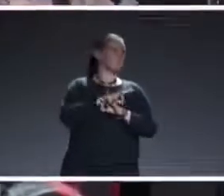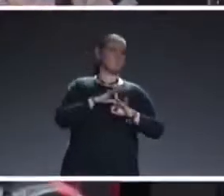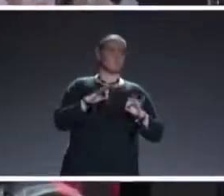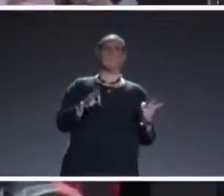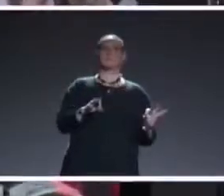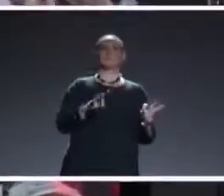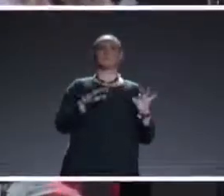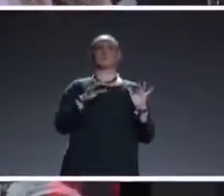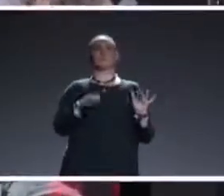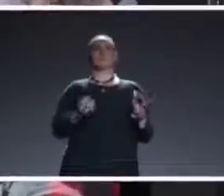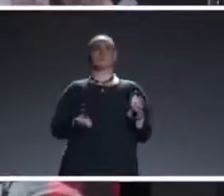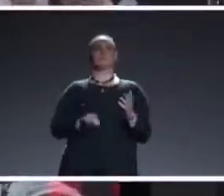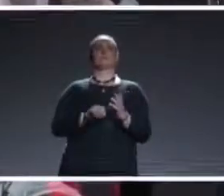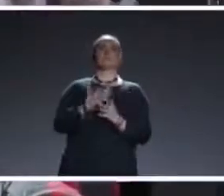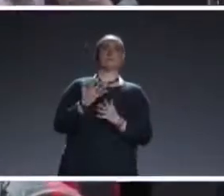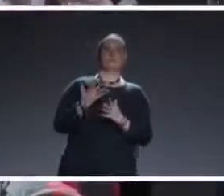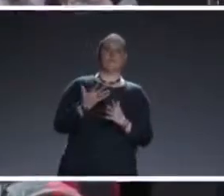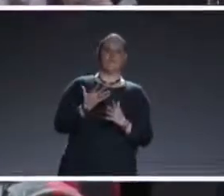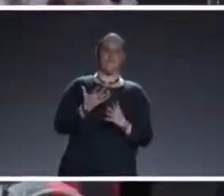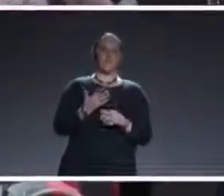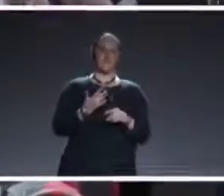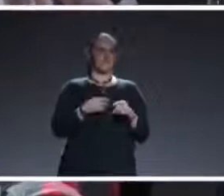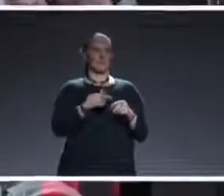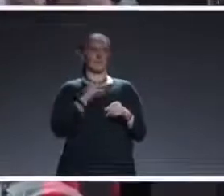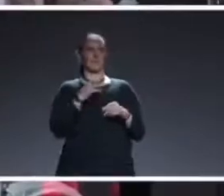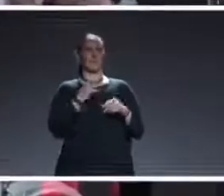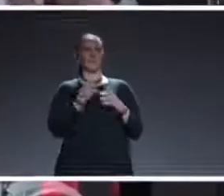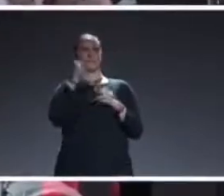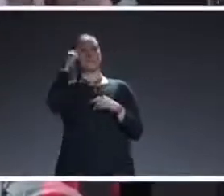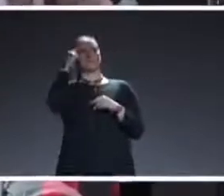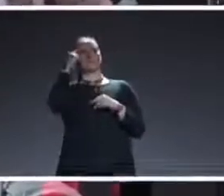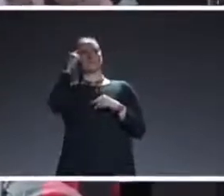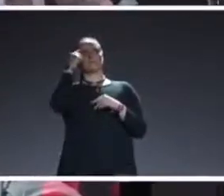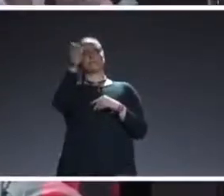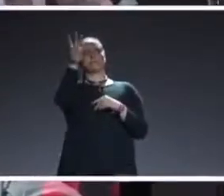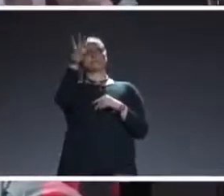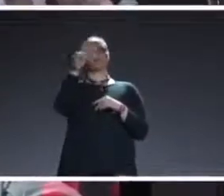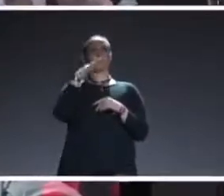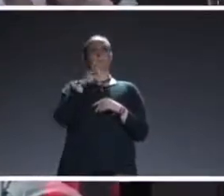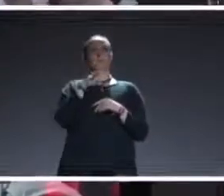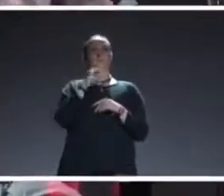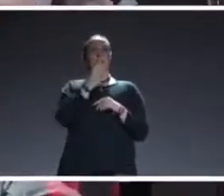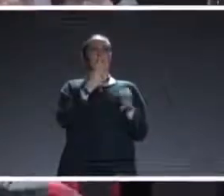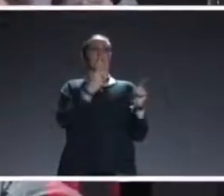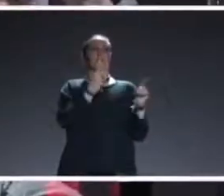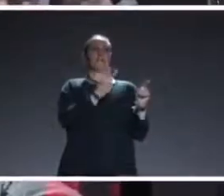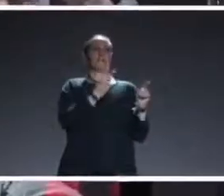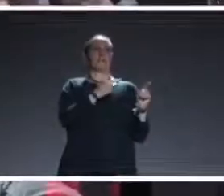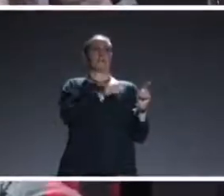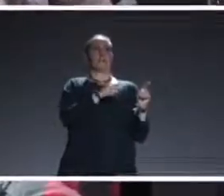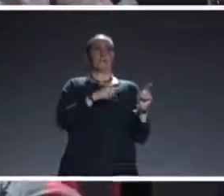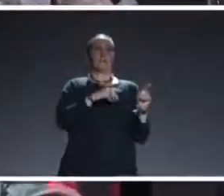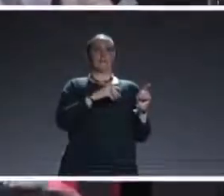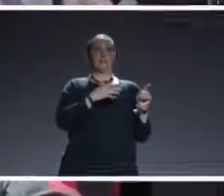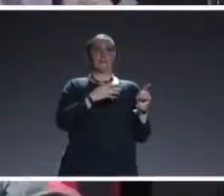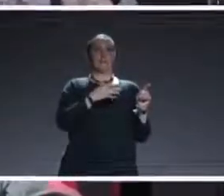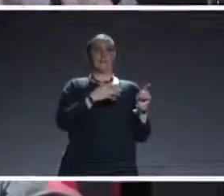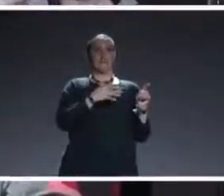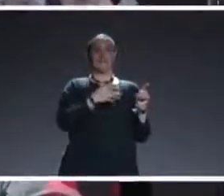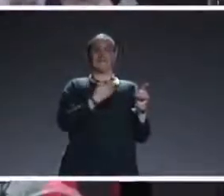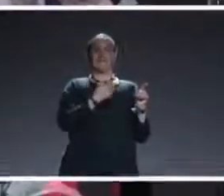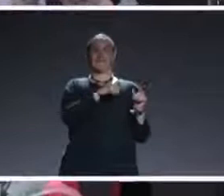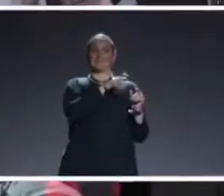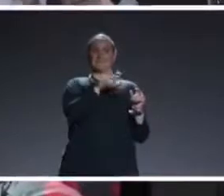arguably maybe the two most important characters in my life, and it was immediately